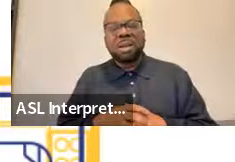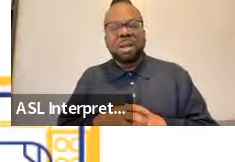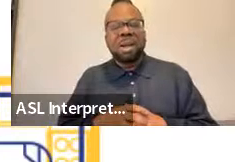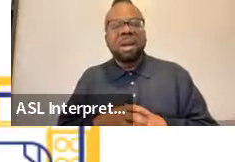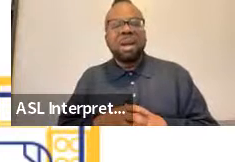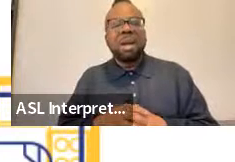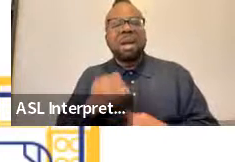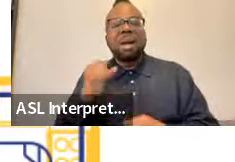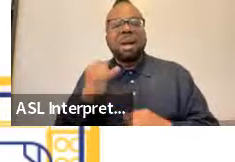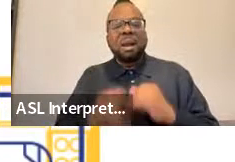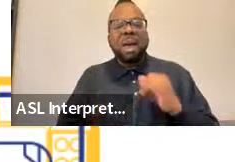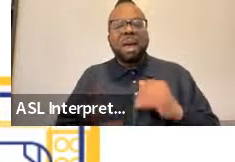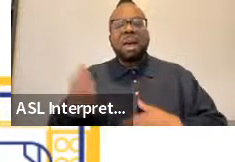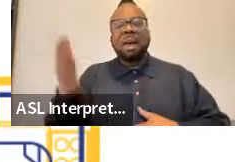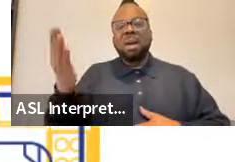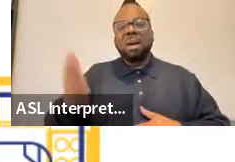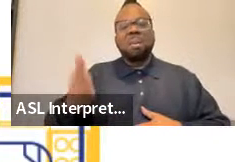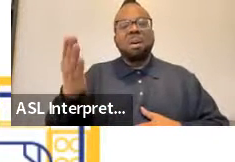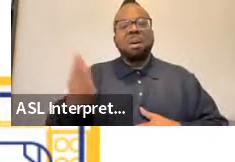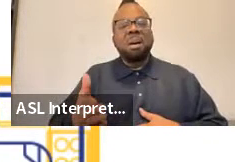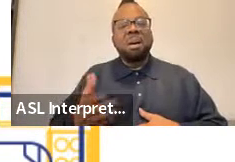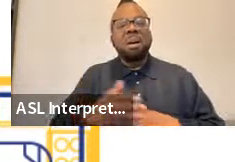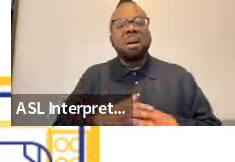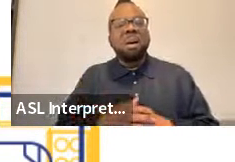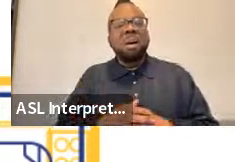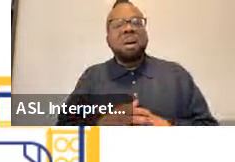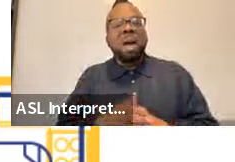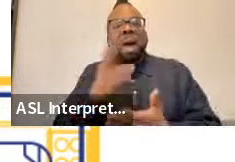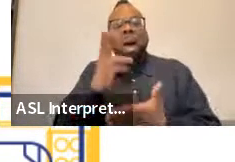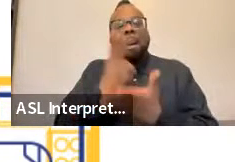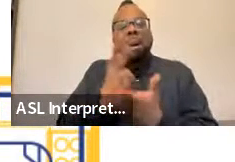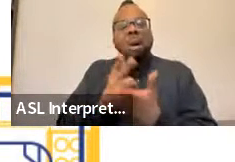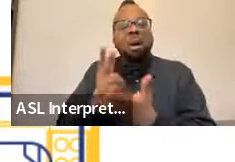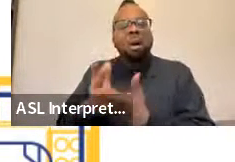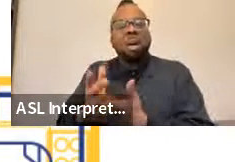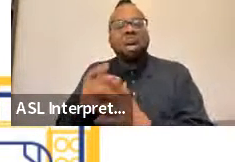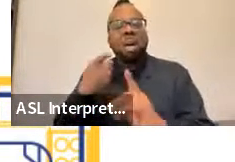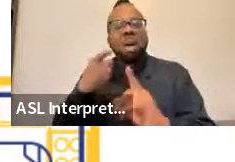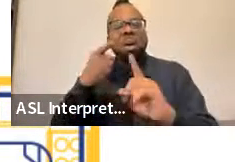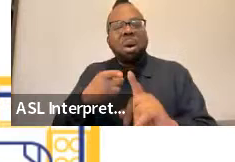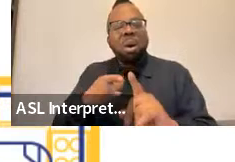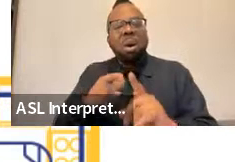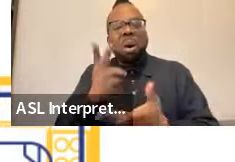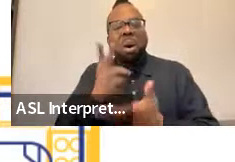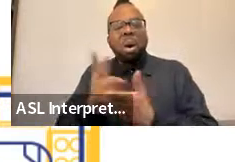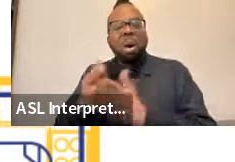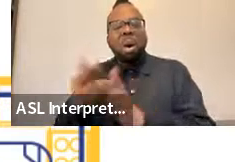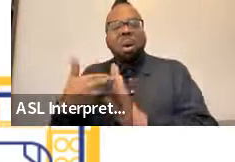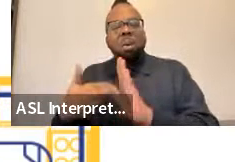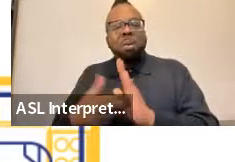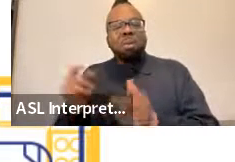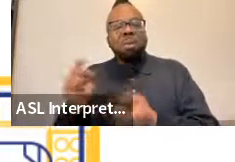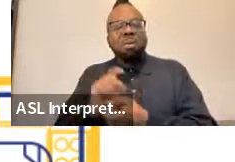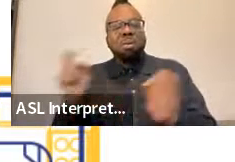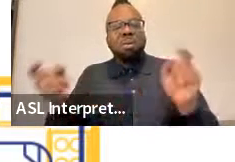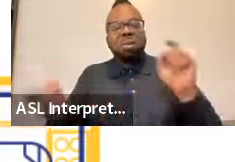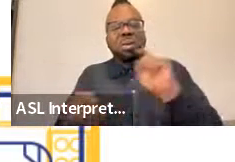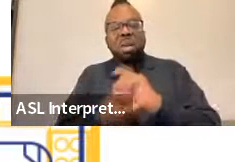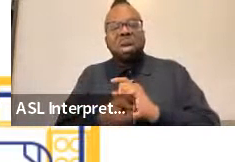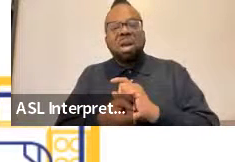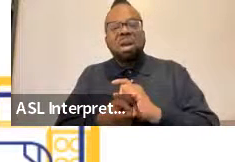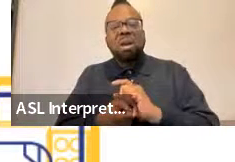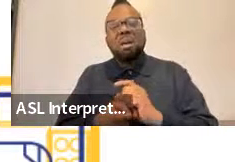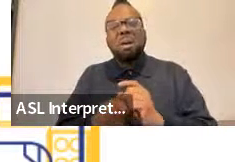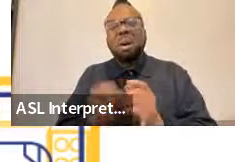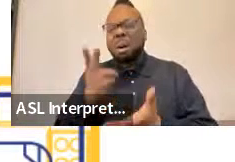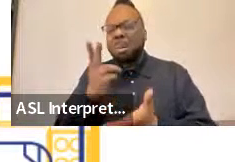Finally, I'm going to present our parking proposals. Our parking mandate changes is also one of our big moves. We'll be making parking